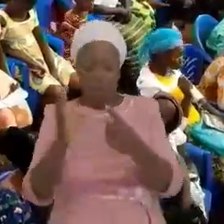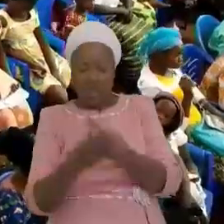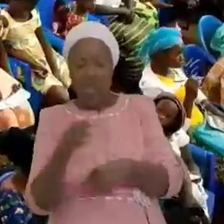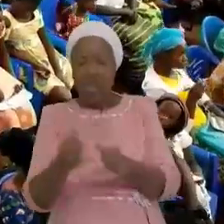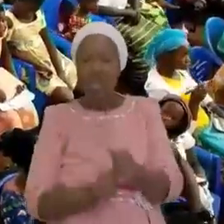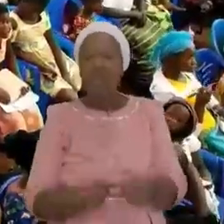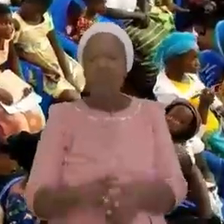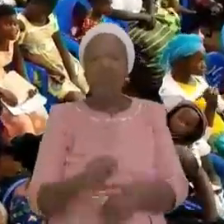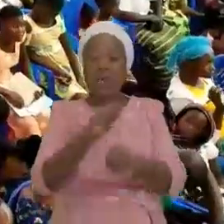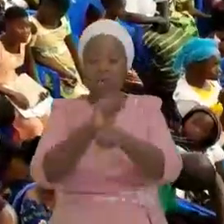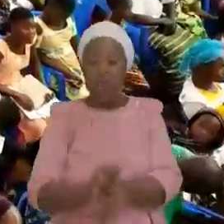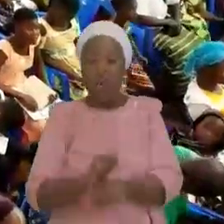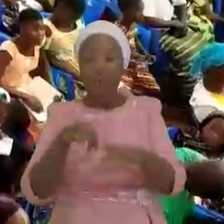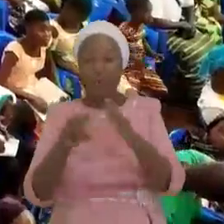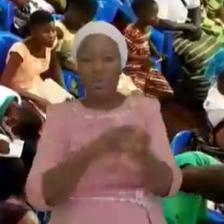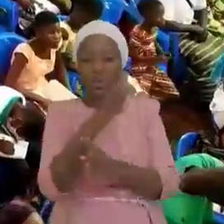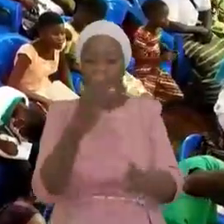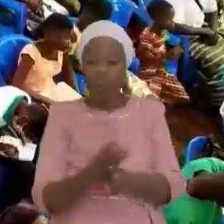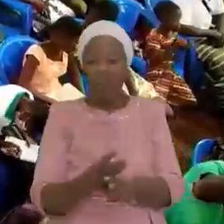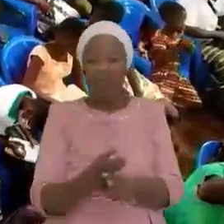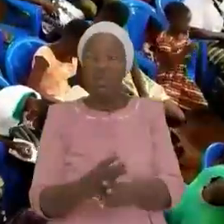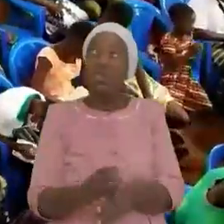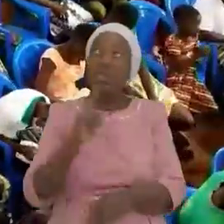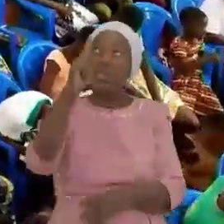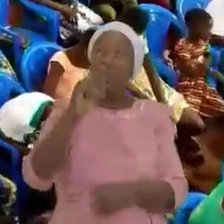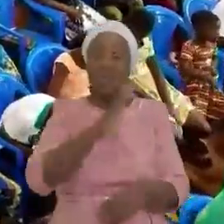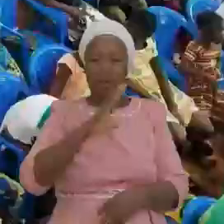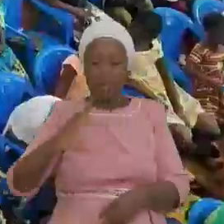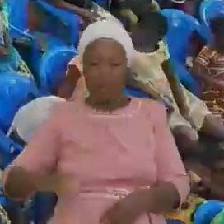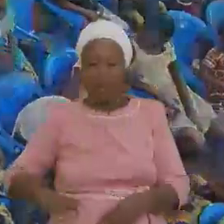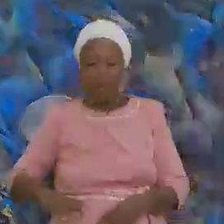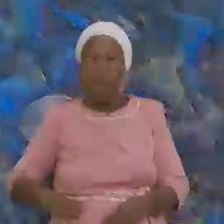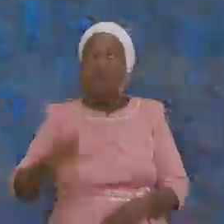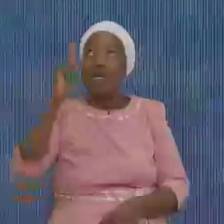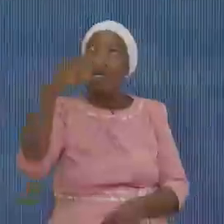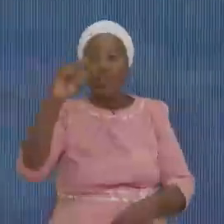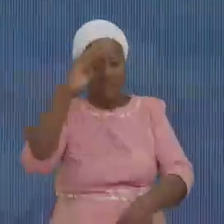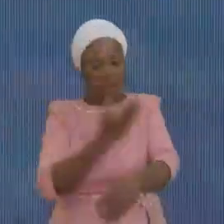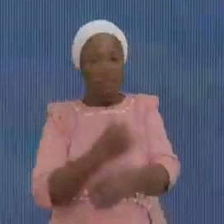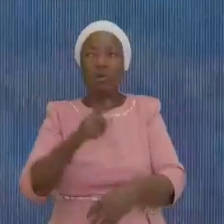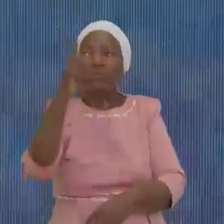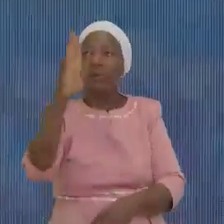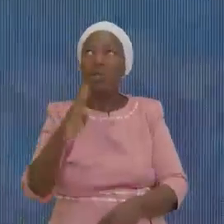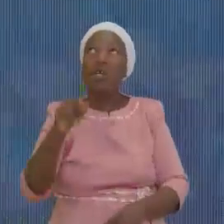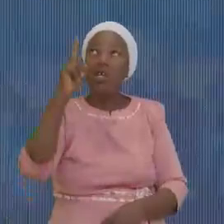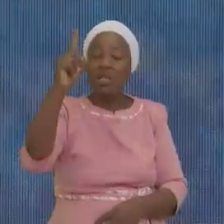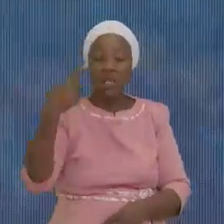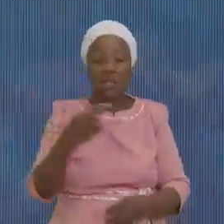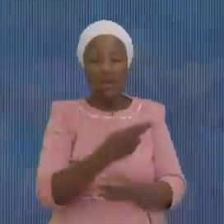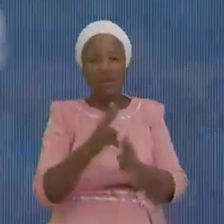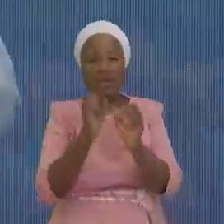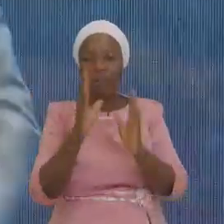in the world, he, Christ, he, the Son of God, he, the